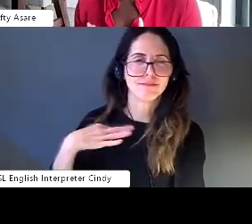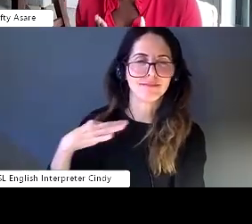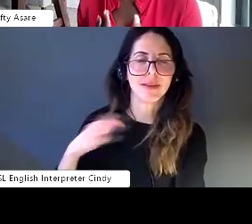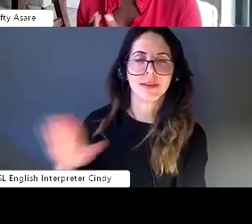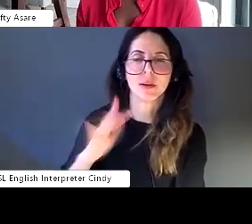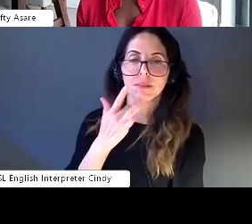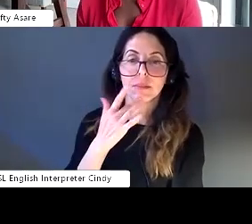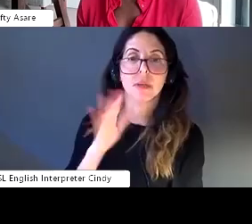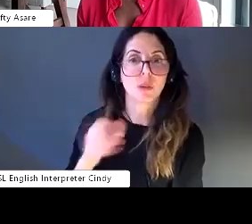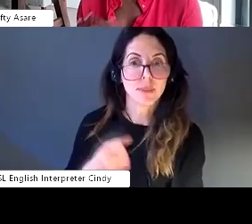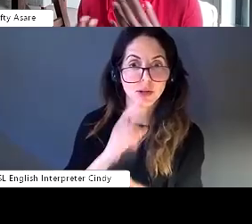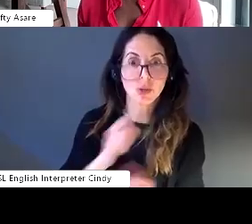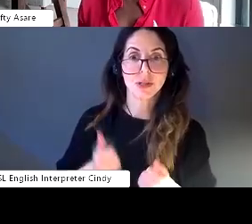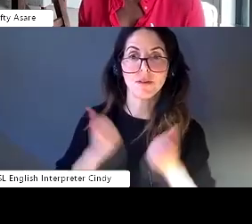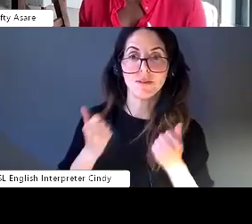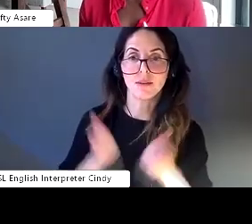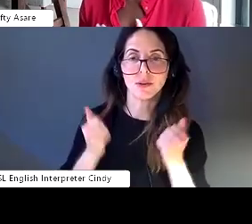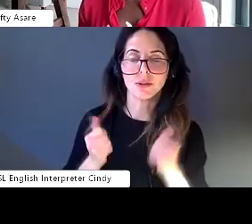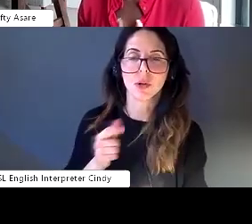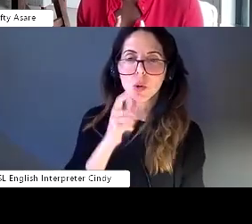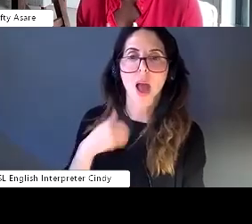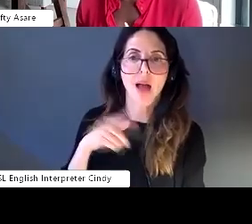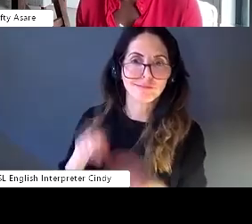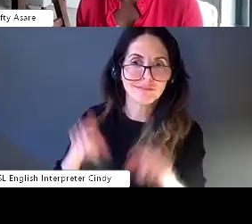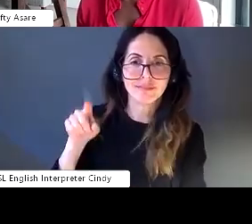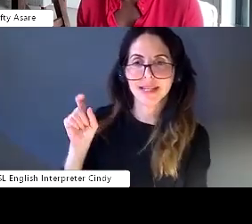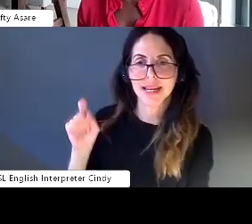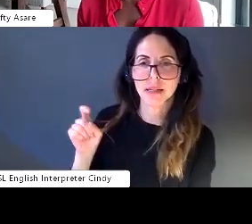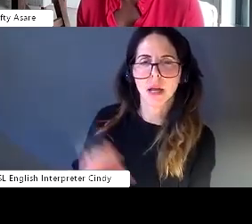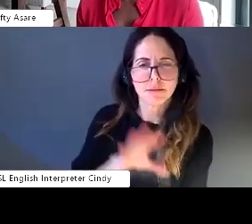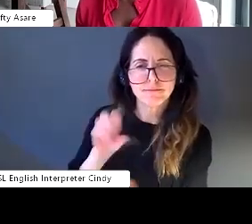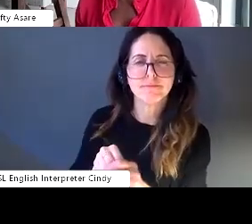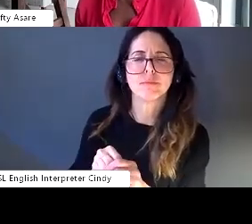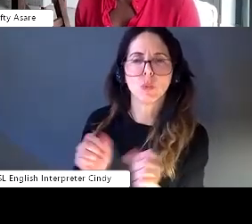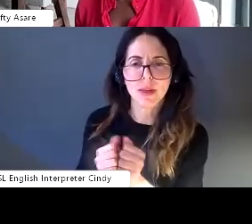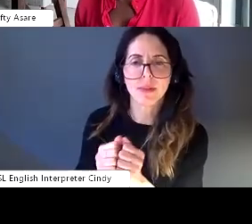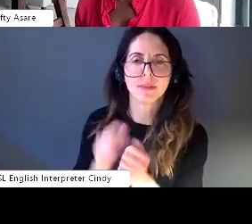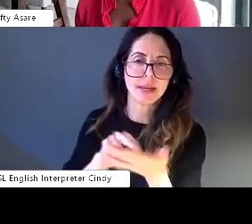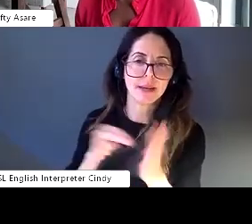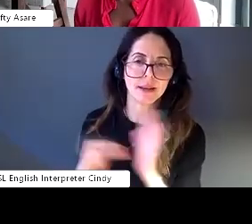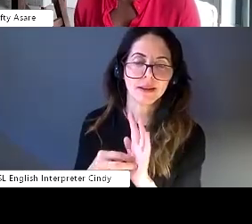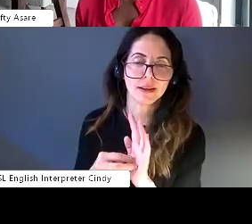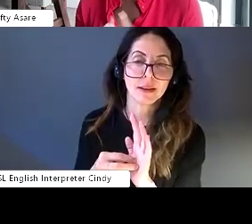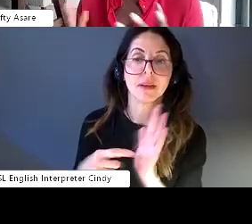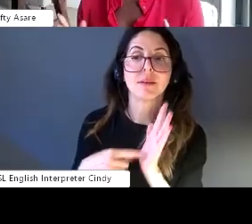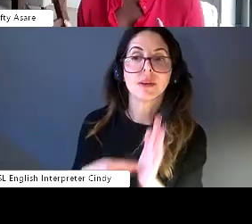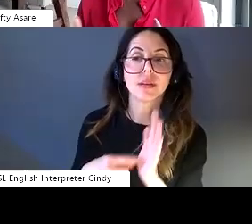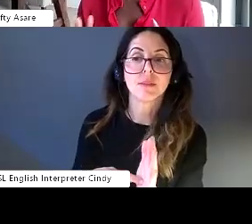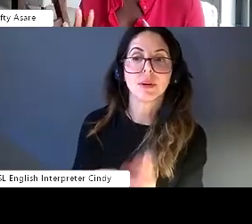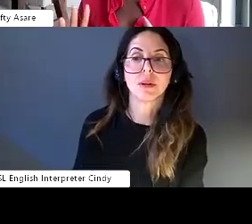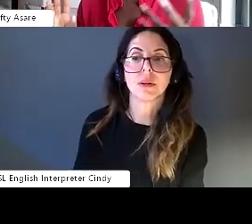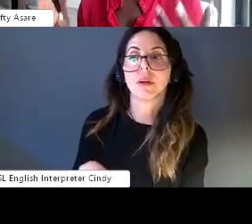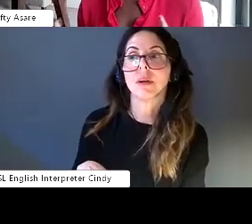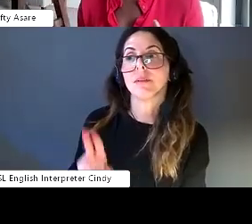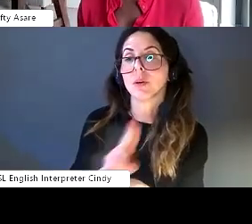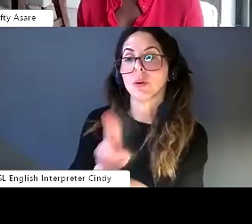really ensures that survivors with varying needs can participate meaningfully. And for example, we use a hybrid